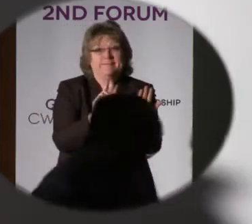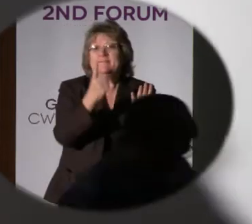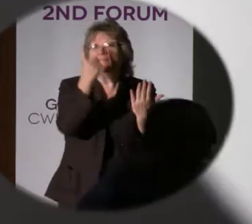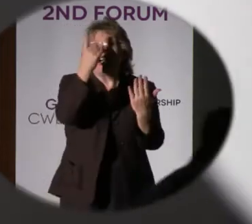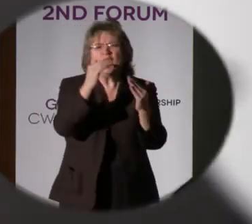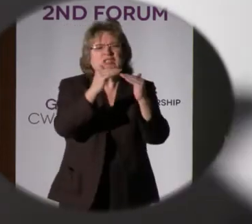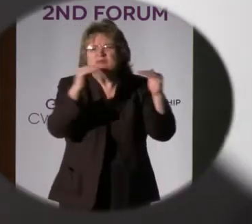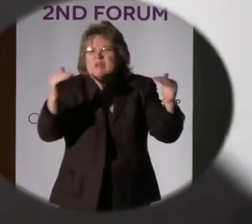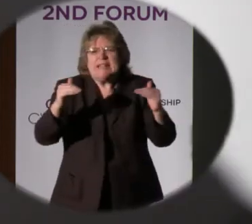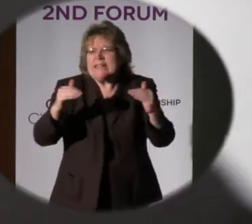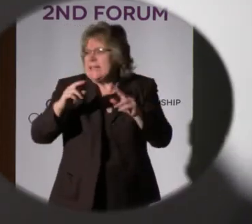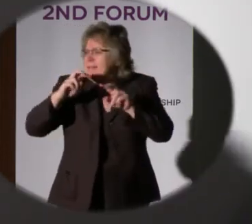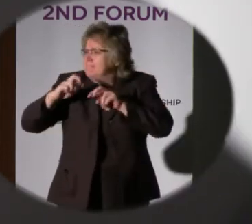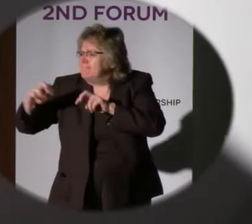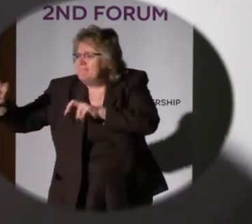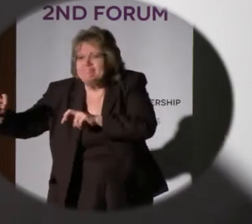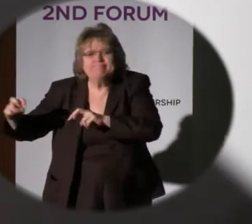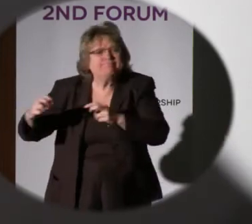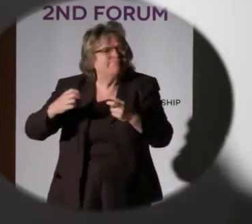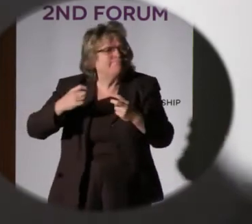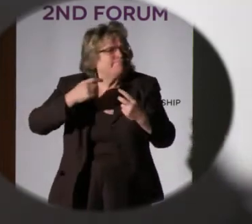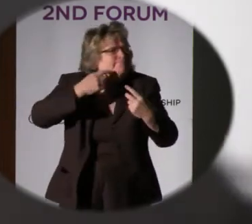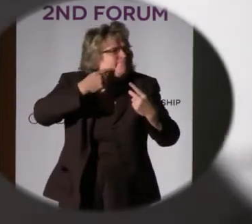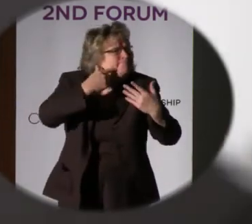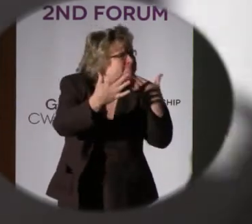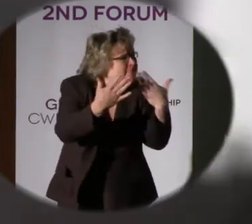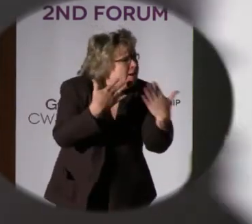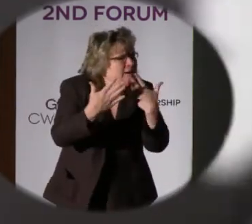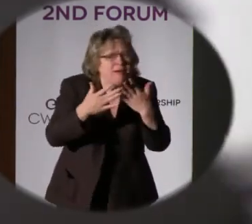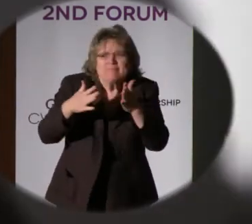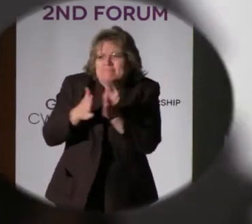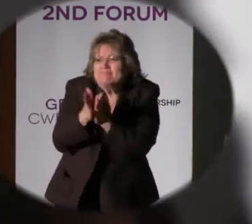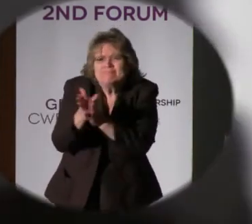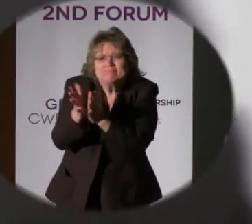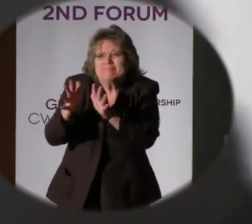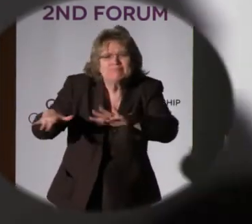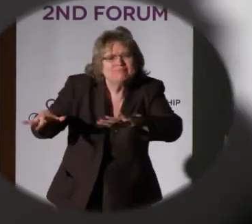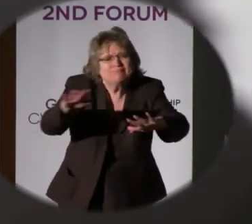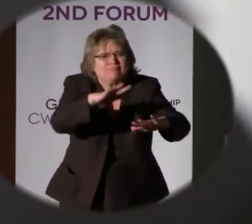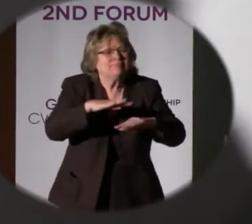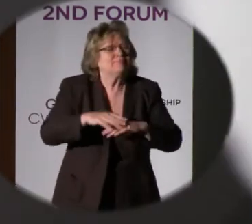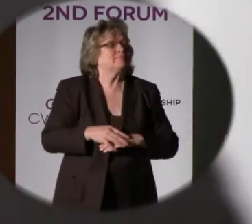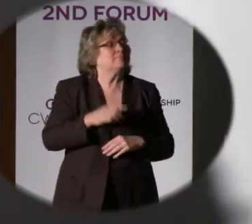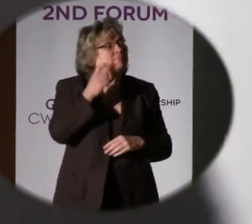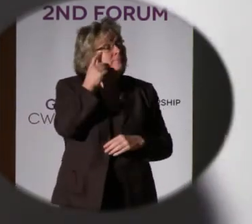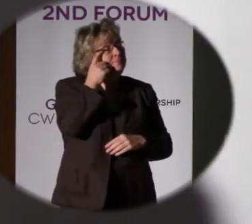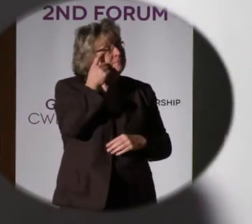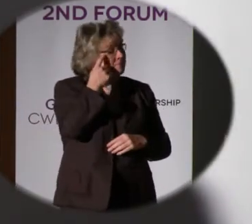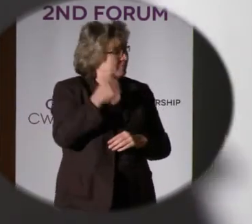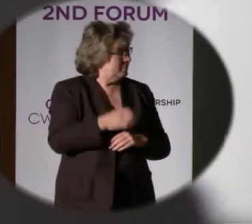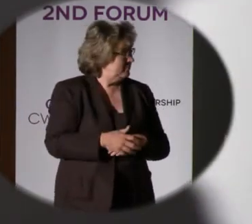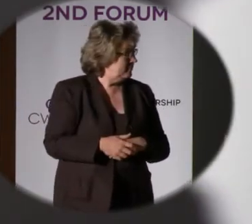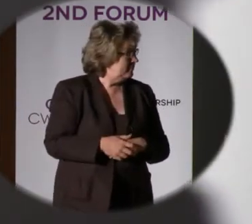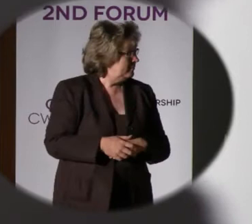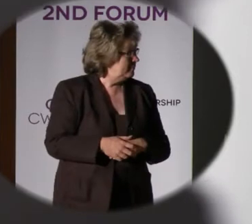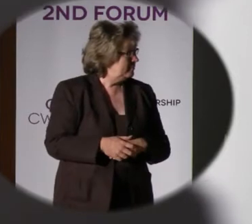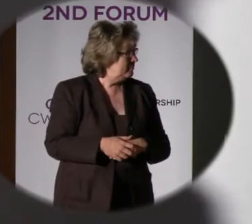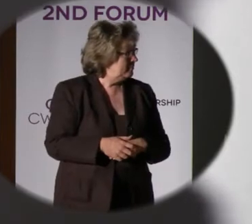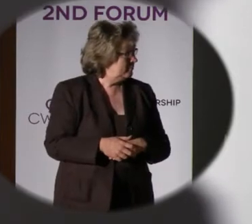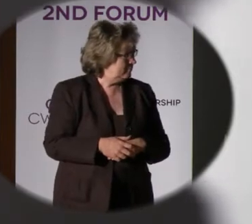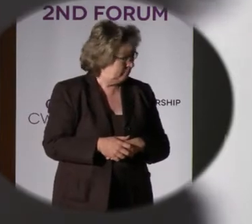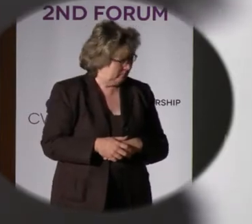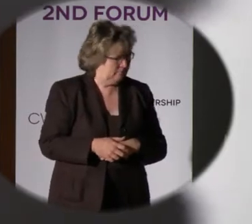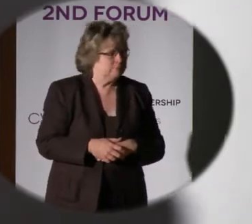business of what we came here for. The first session is going to be the overview of the first